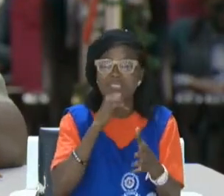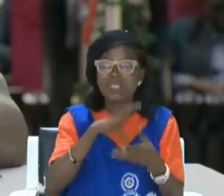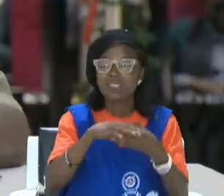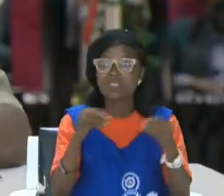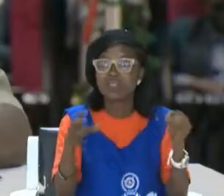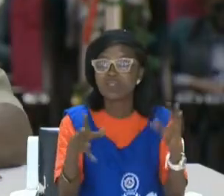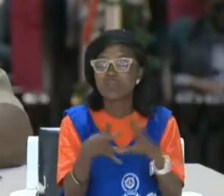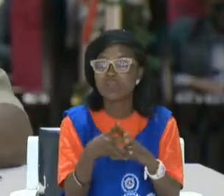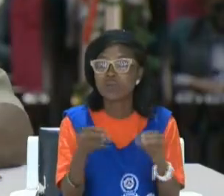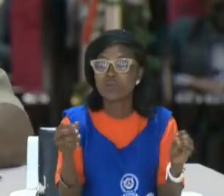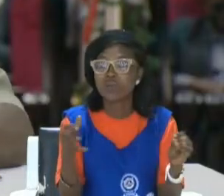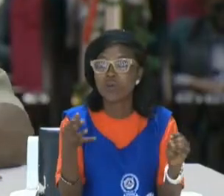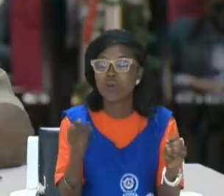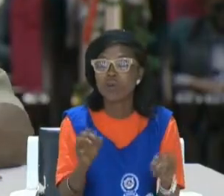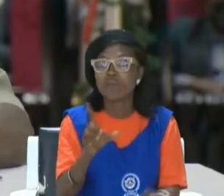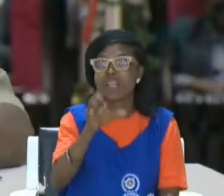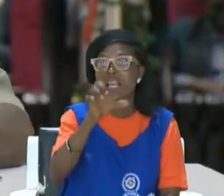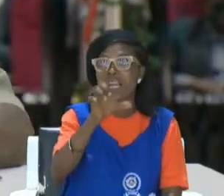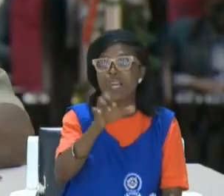Lazarus.